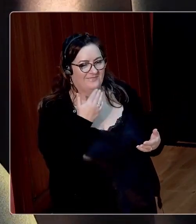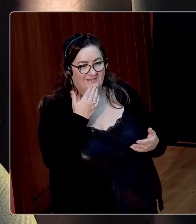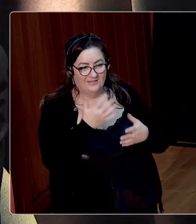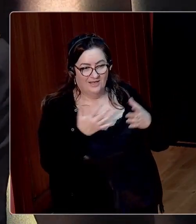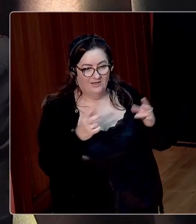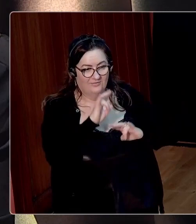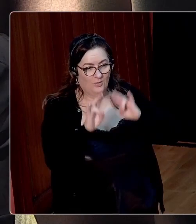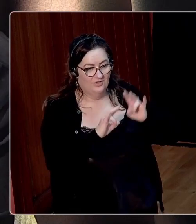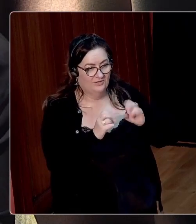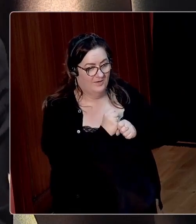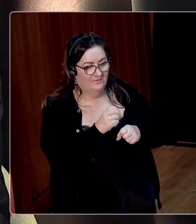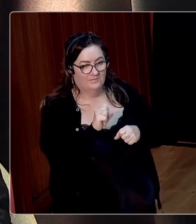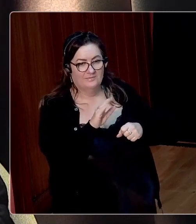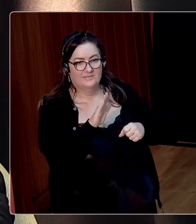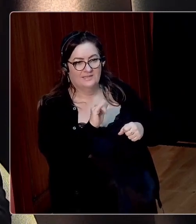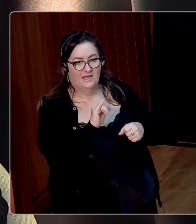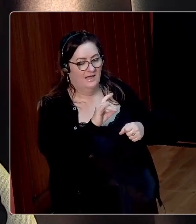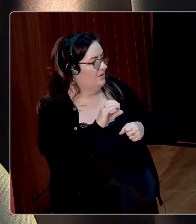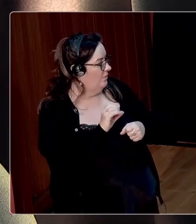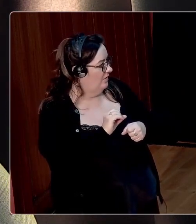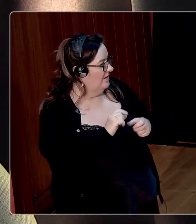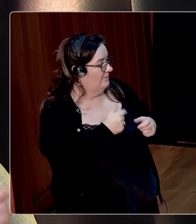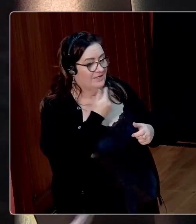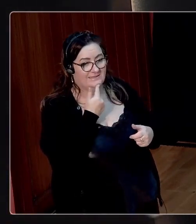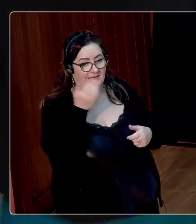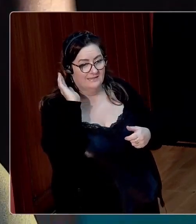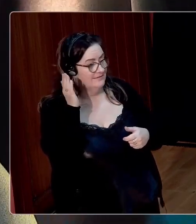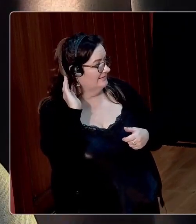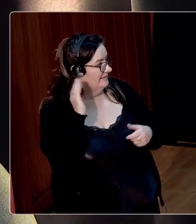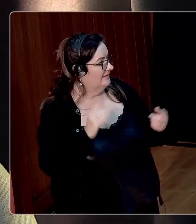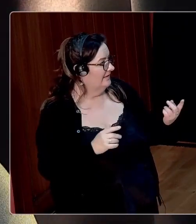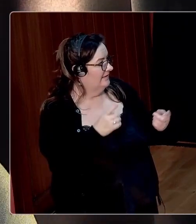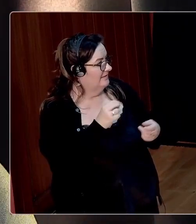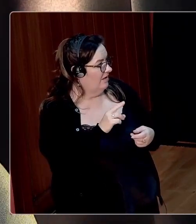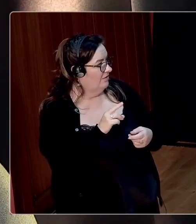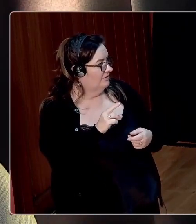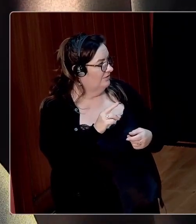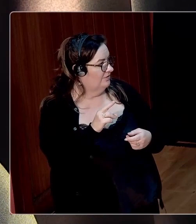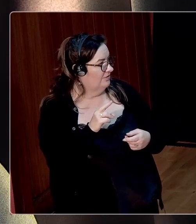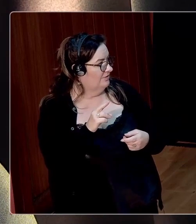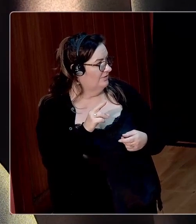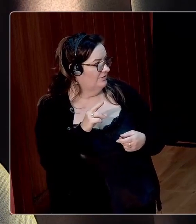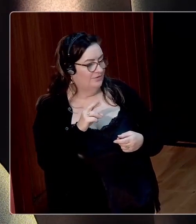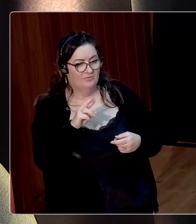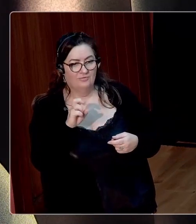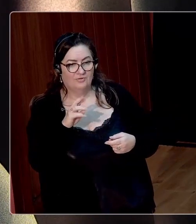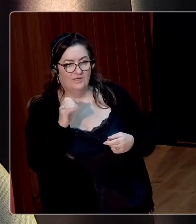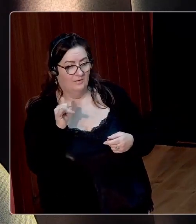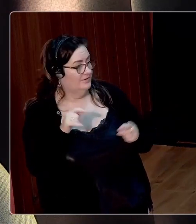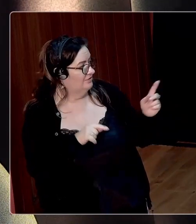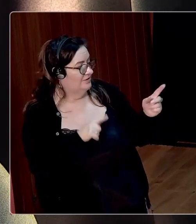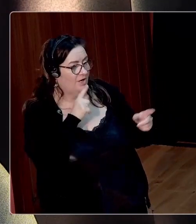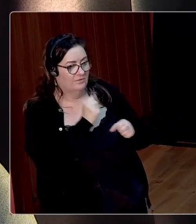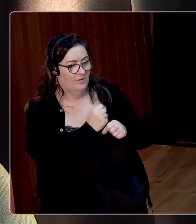There are quite a number of questions coming on Slido, and if we're going to have our second speaker, Dr. Rhian Nicongal, and